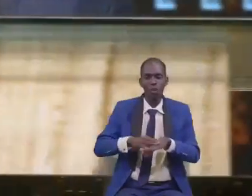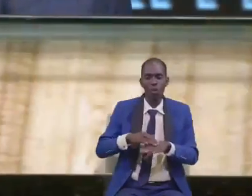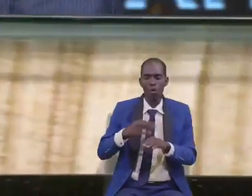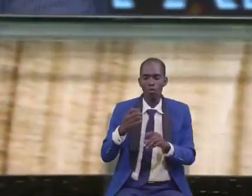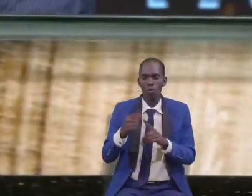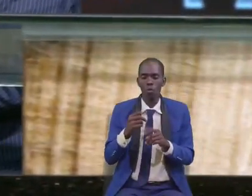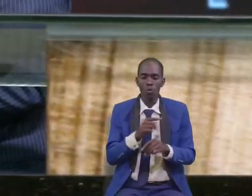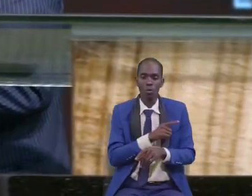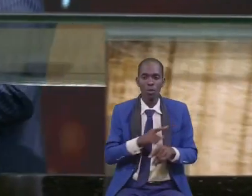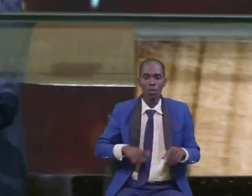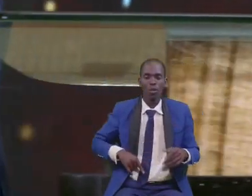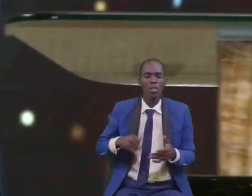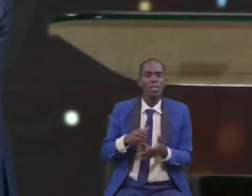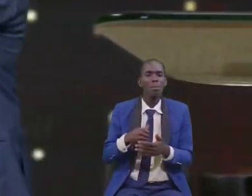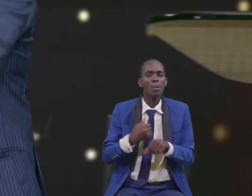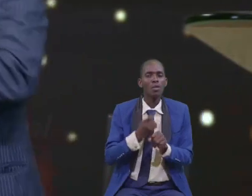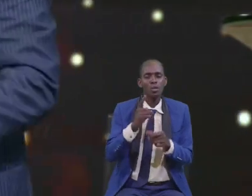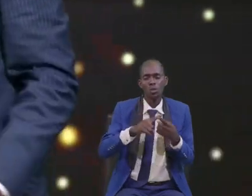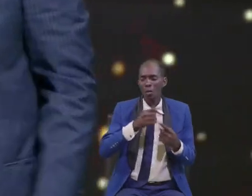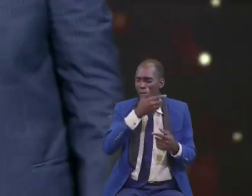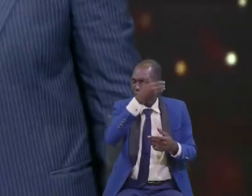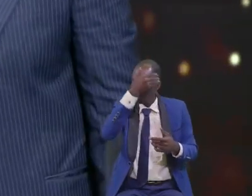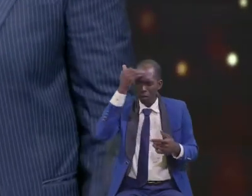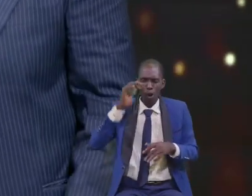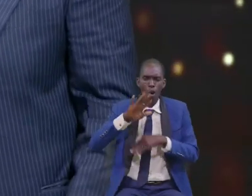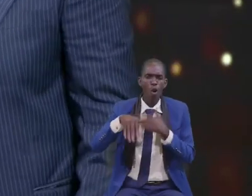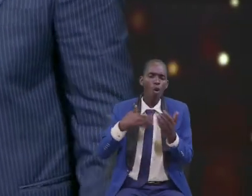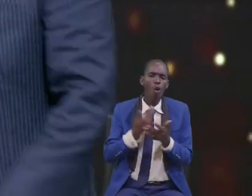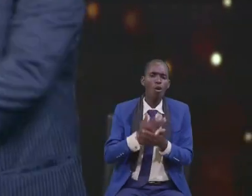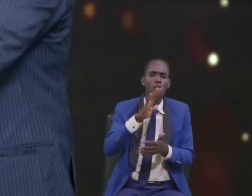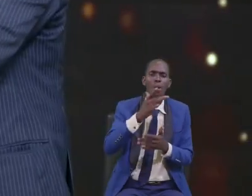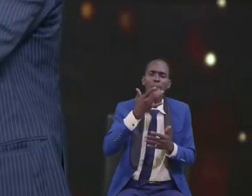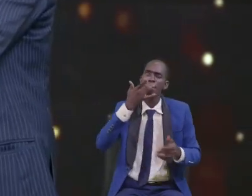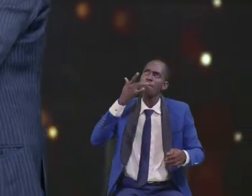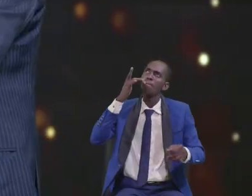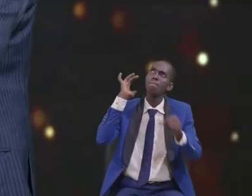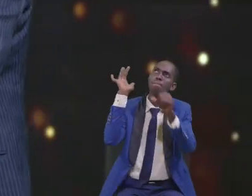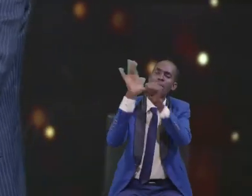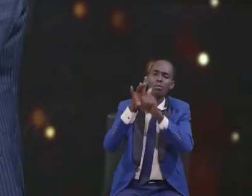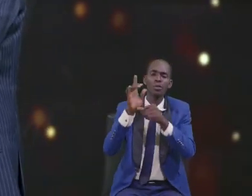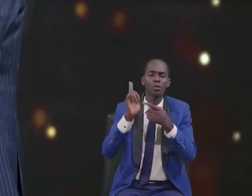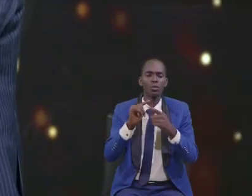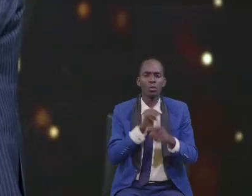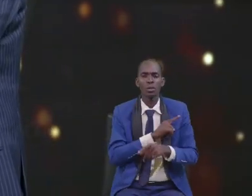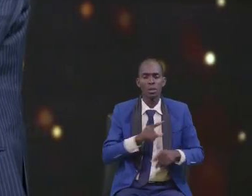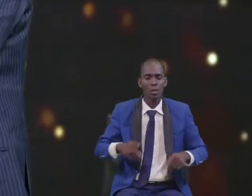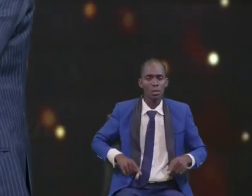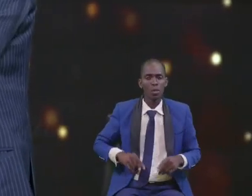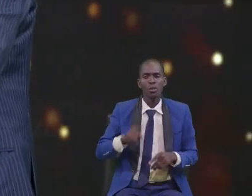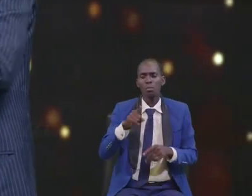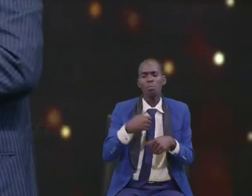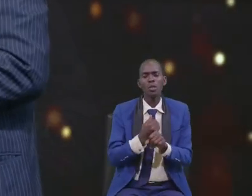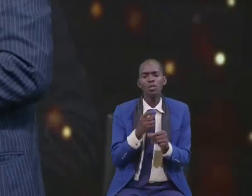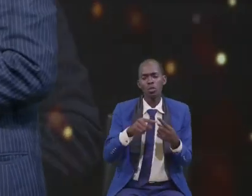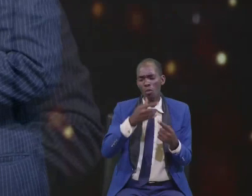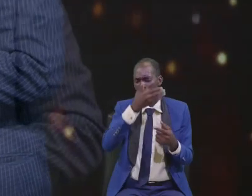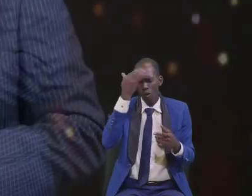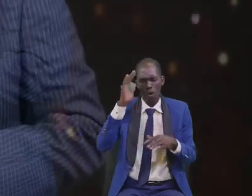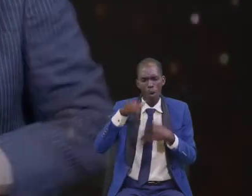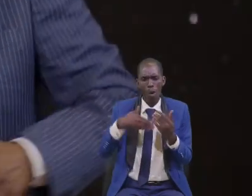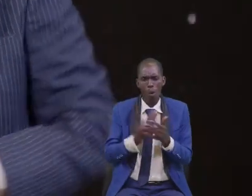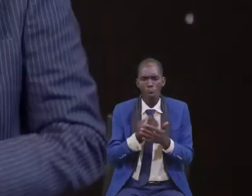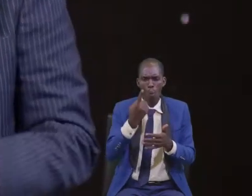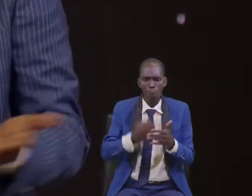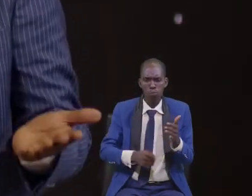the consecrations you have made. You forget all the things you have penned down and you have said, no, that will not